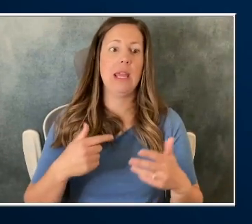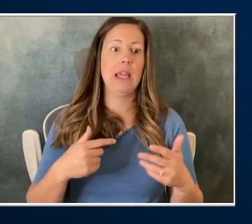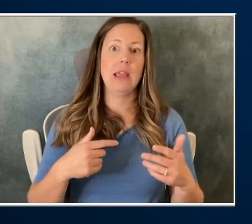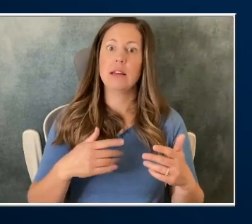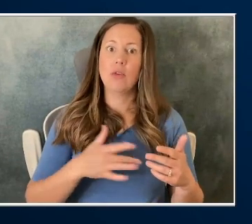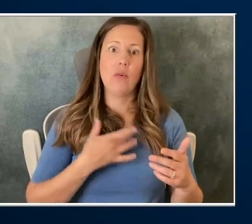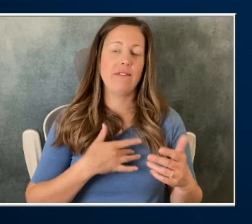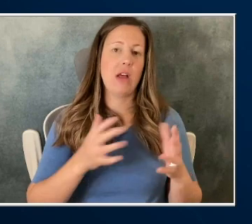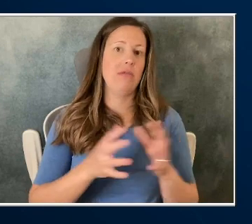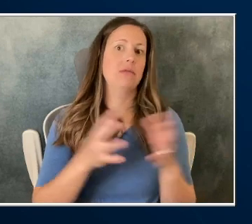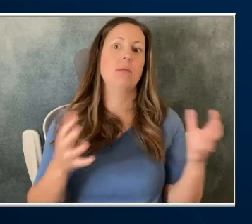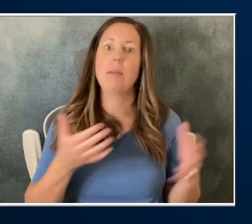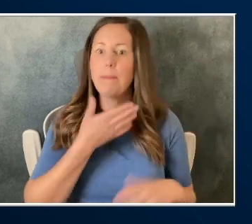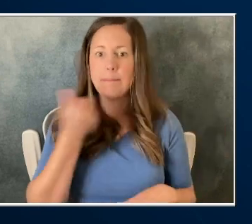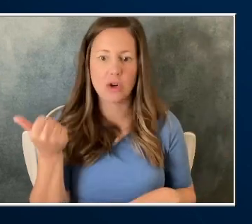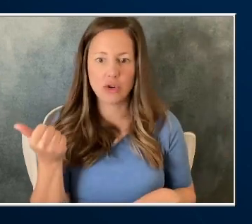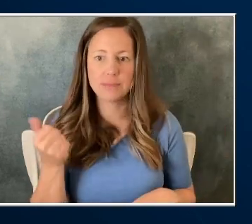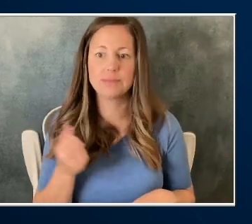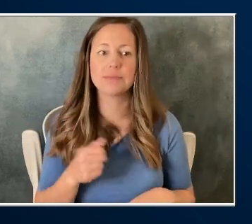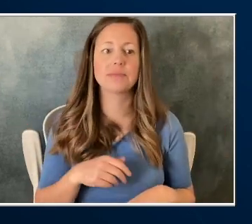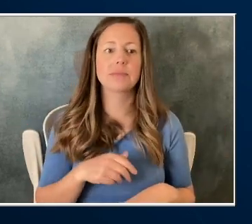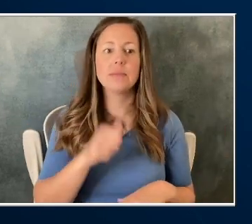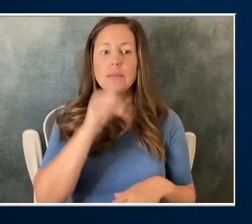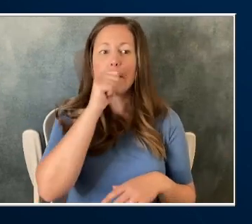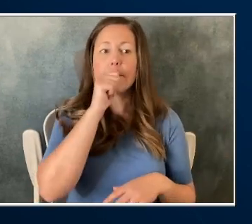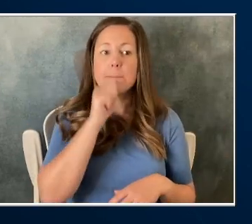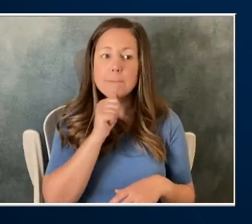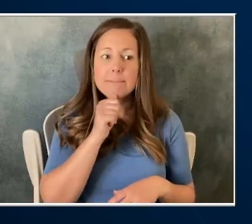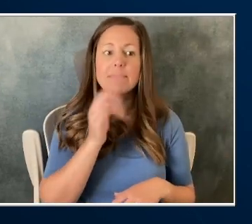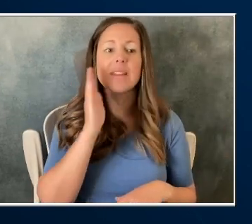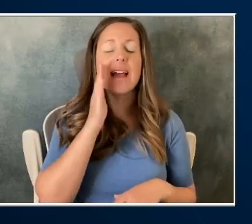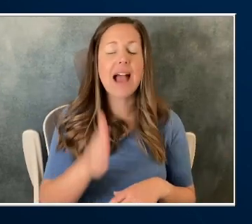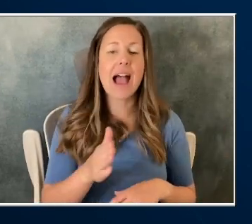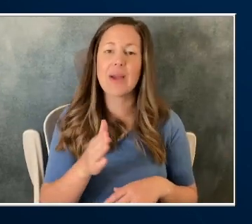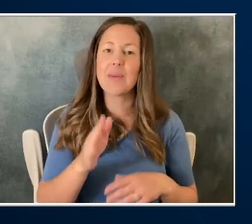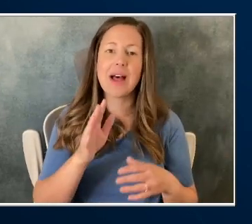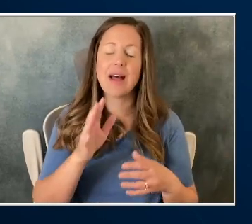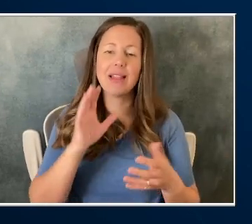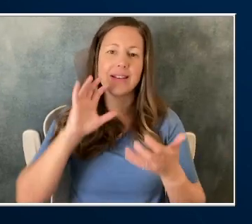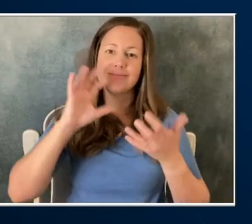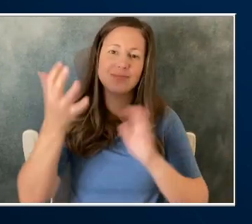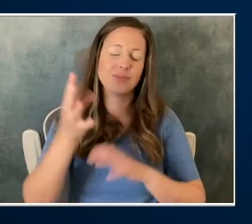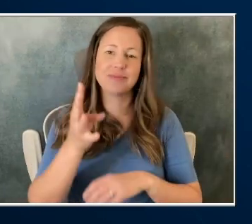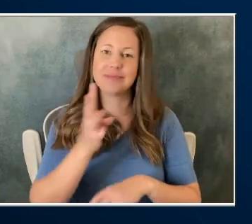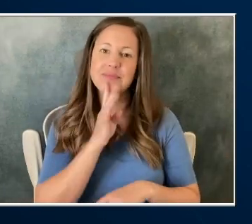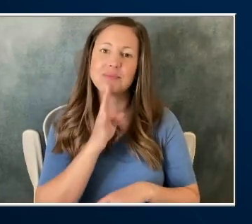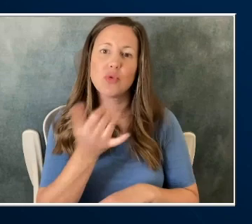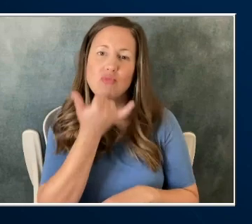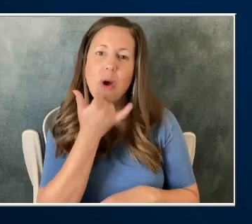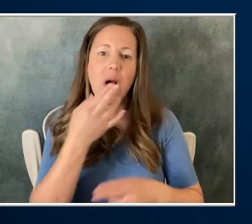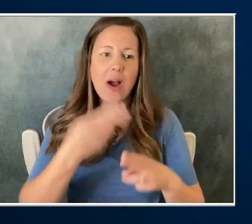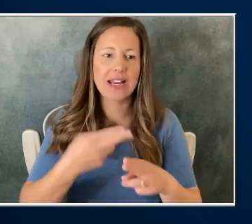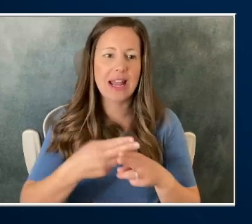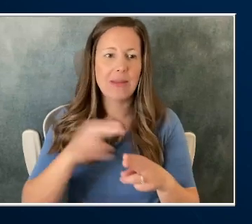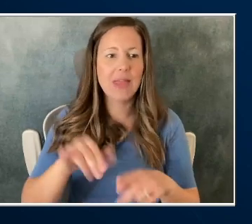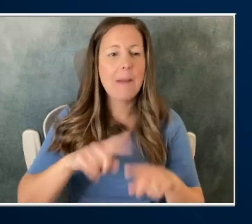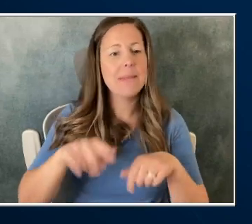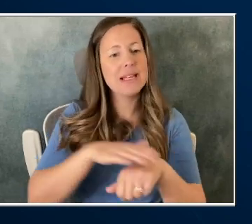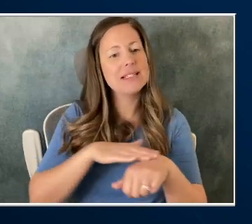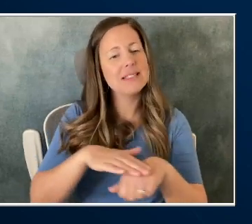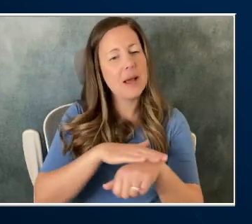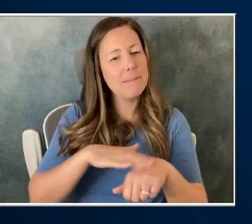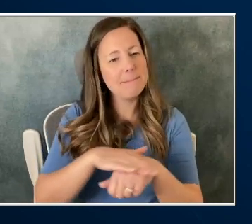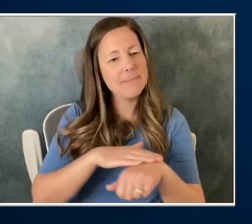miserable. Bear with me, I'm going to butcher the name of this, but between a topical cream that